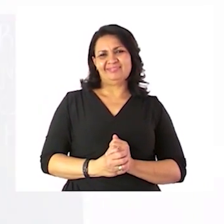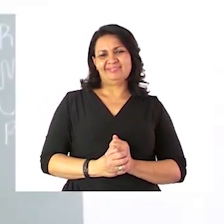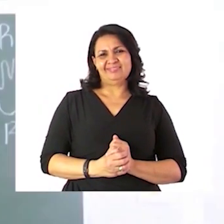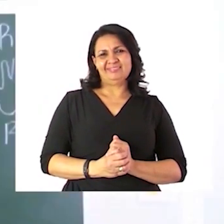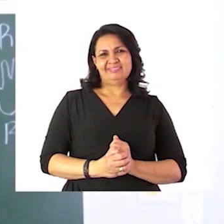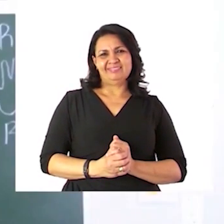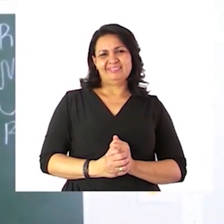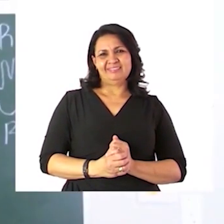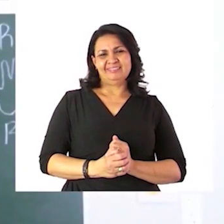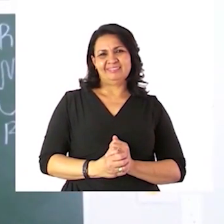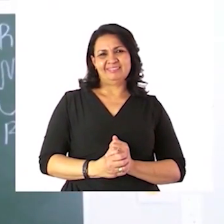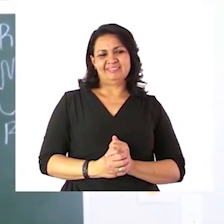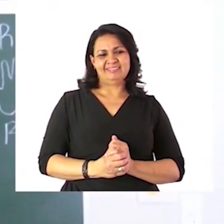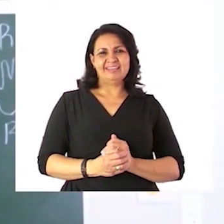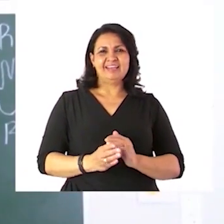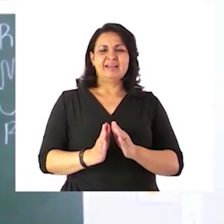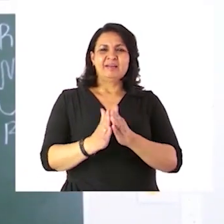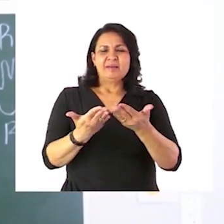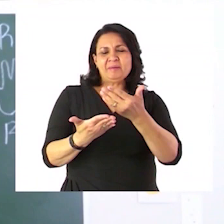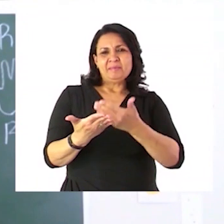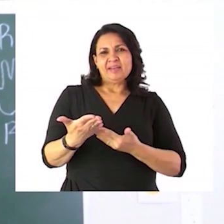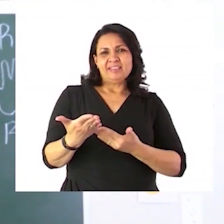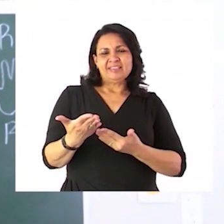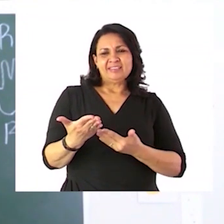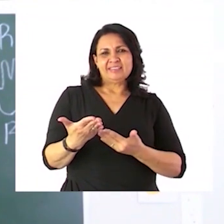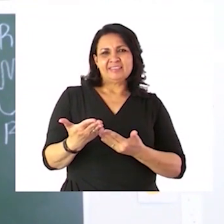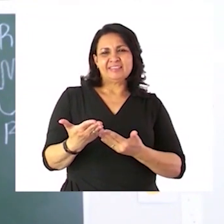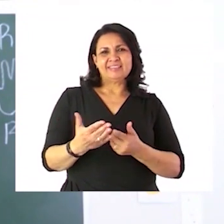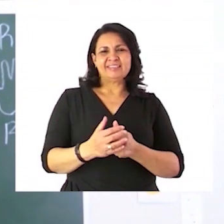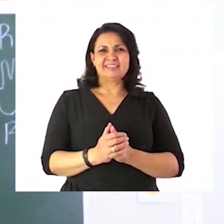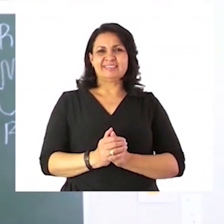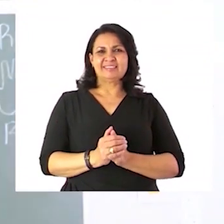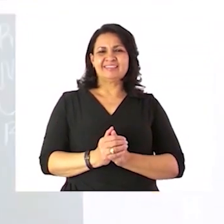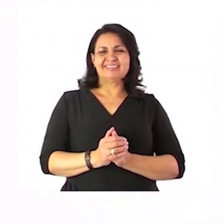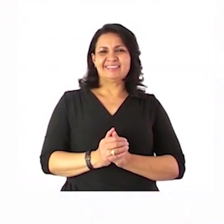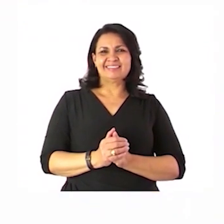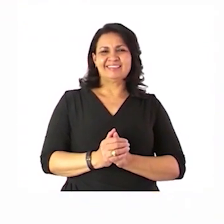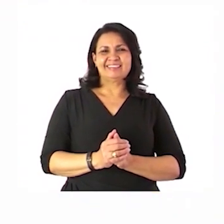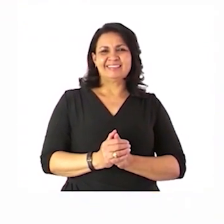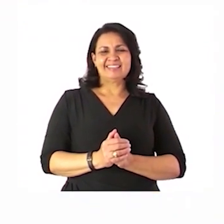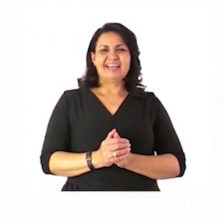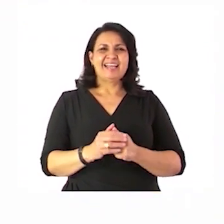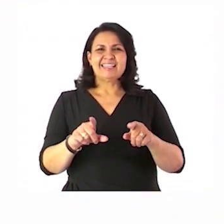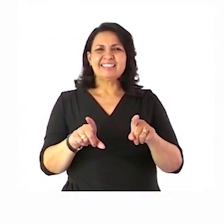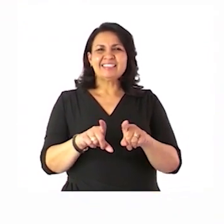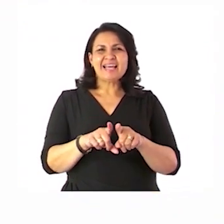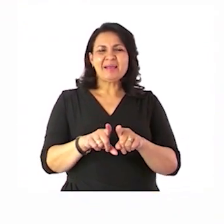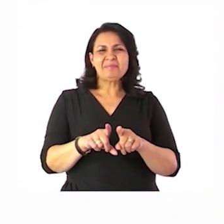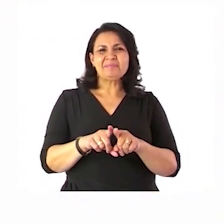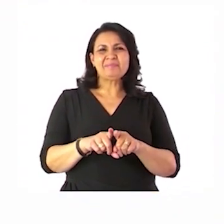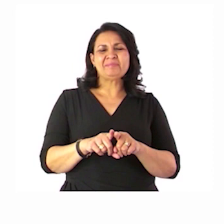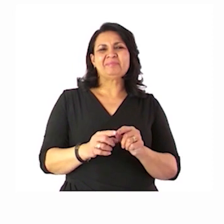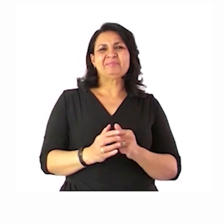Can we move to page 4? This is also a similar